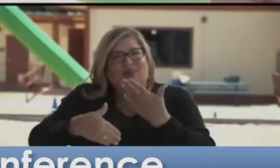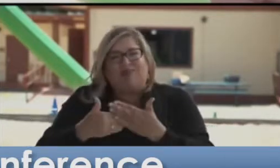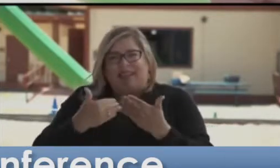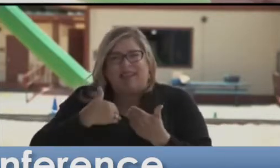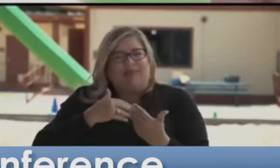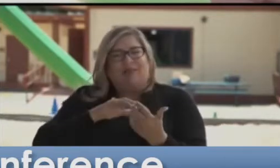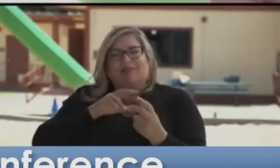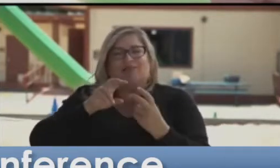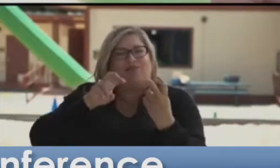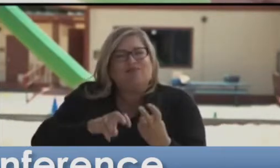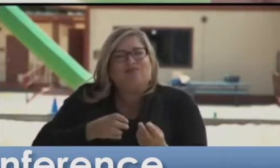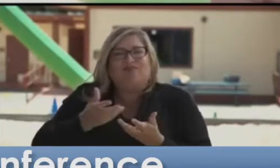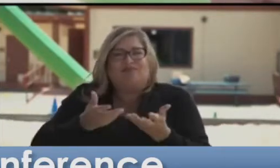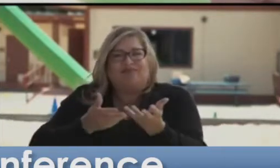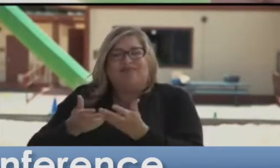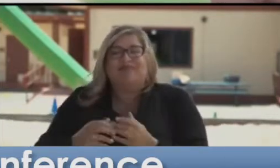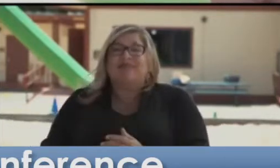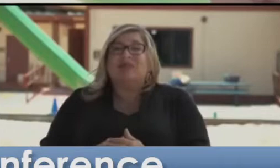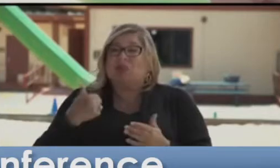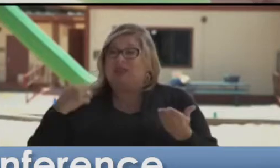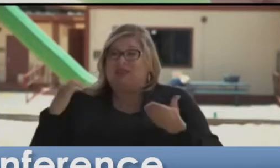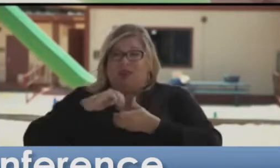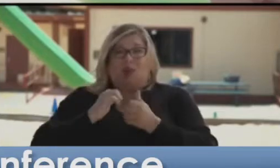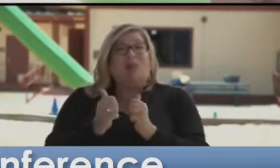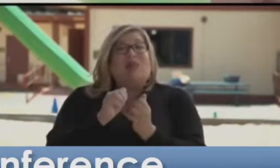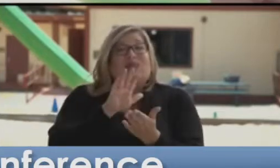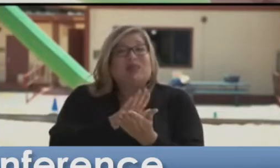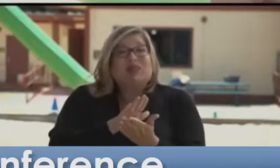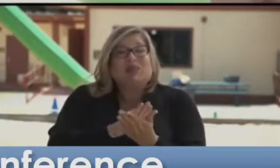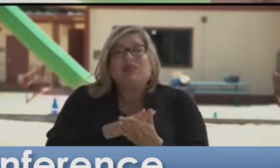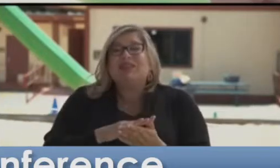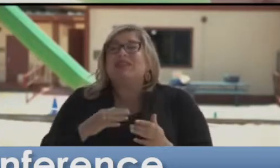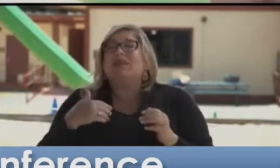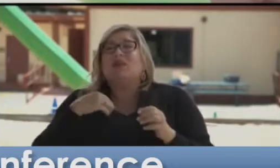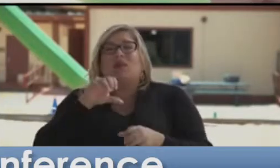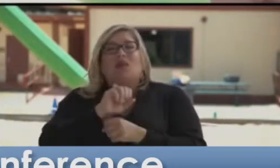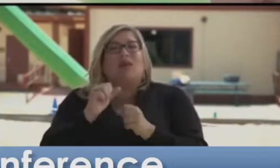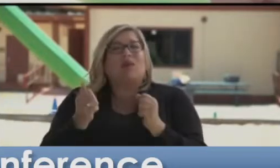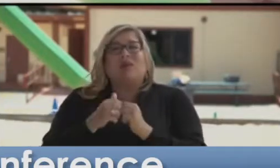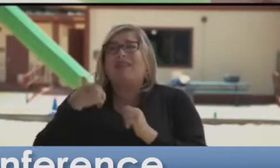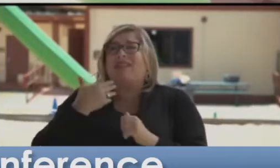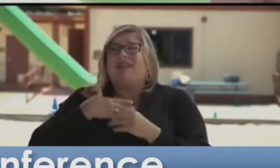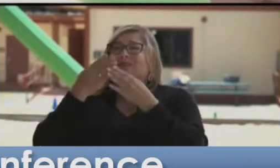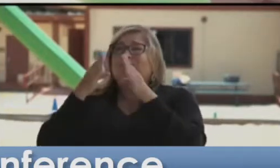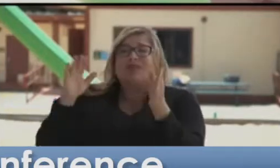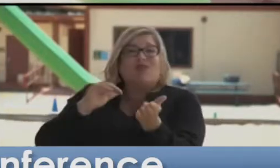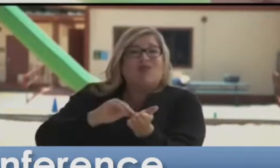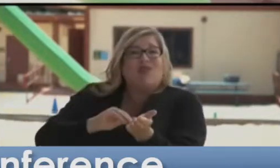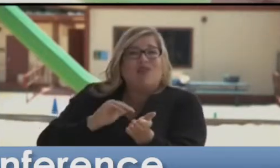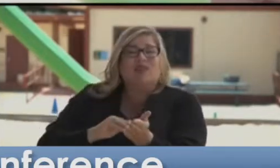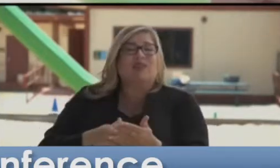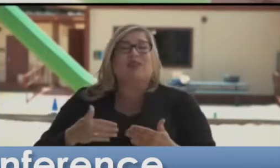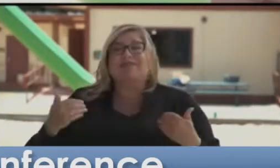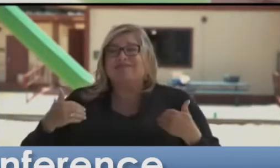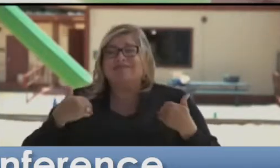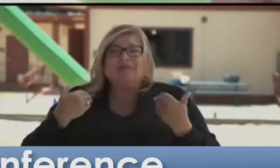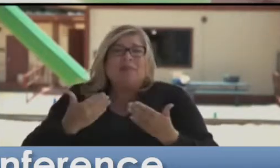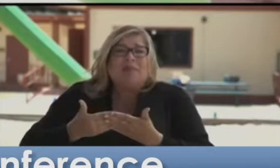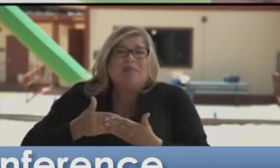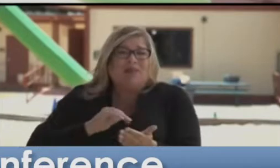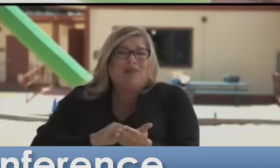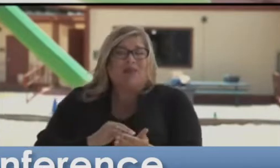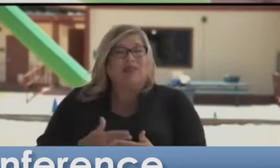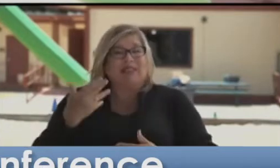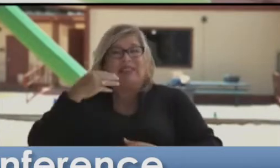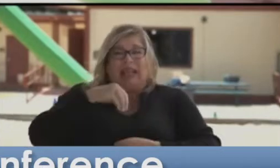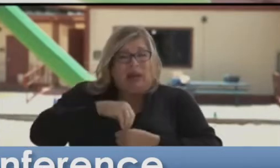our partners here in education, but beyond, working with our primary care, our family practice practitioners, our internal